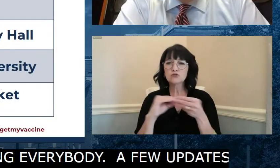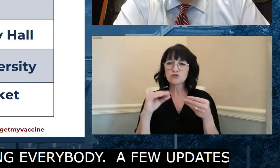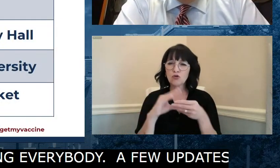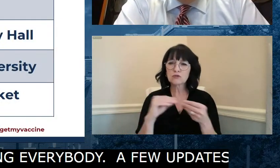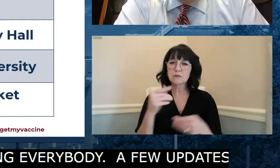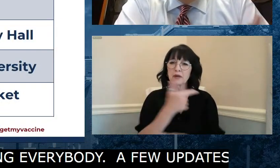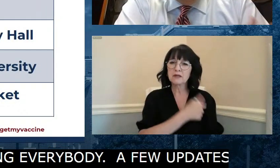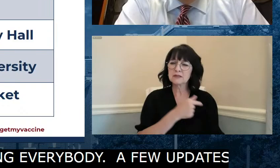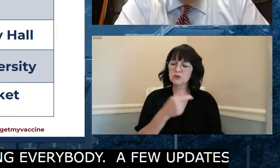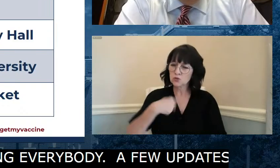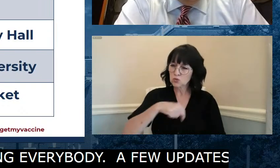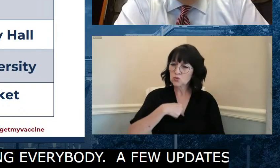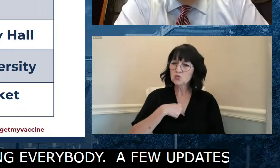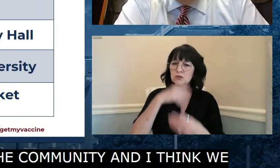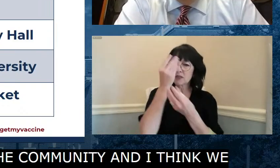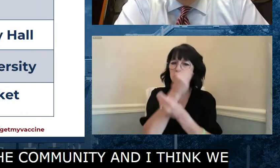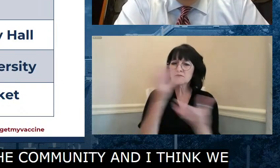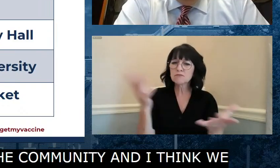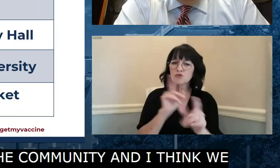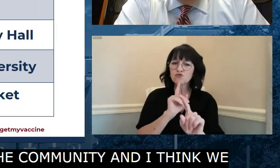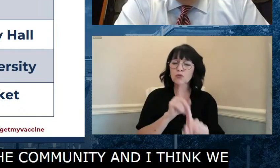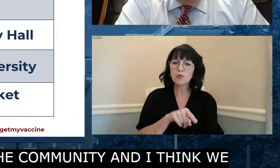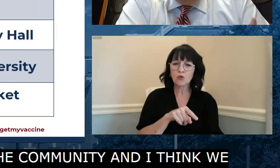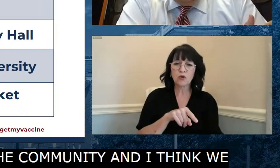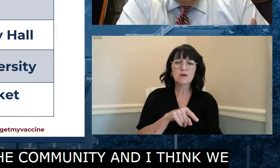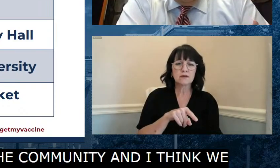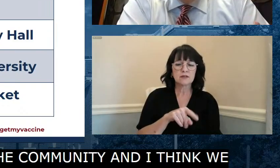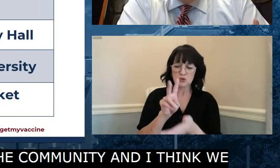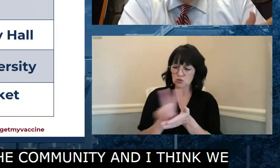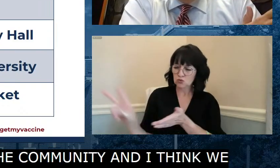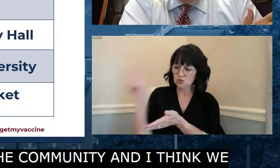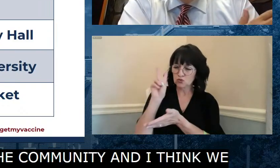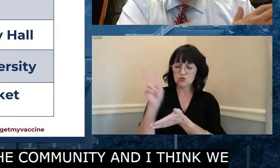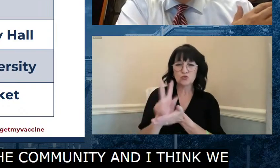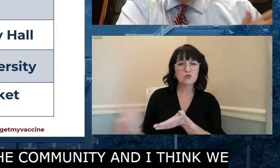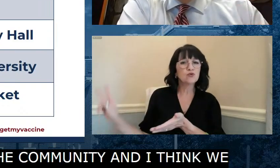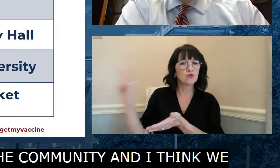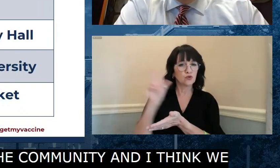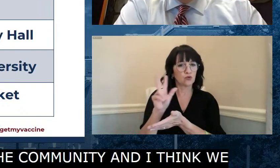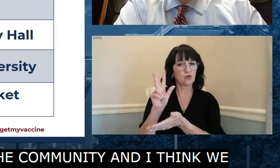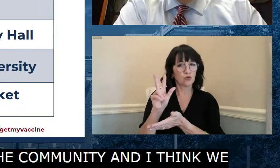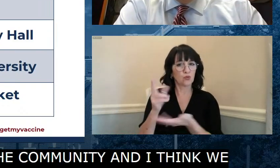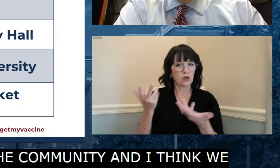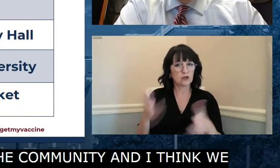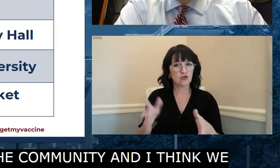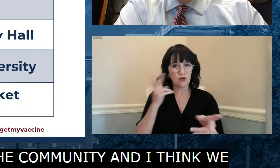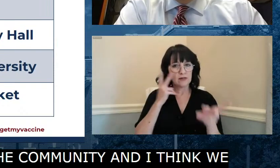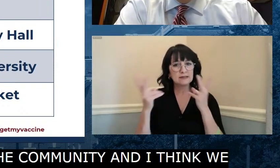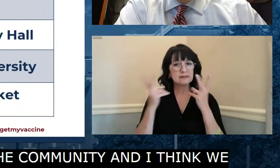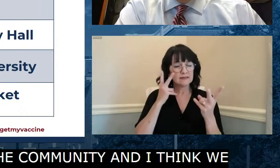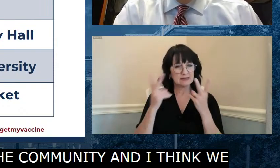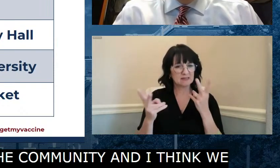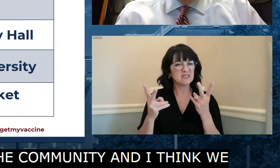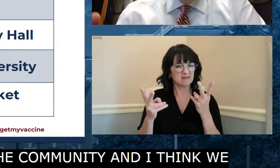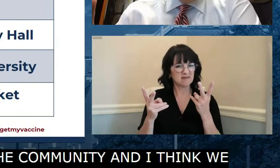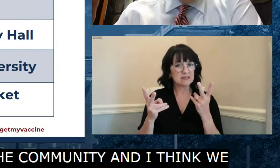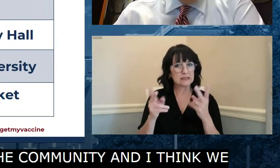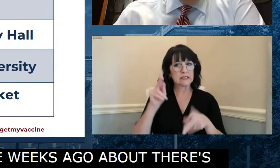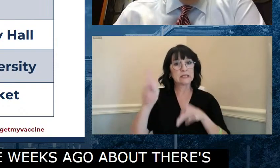2 weeks ago or 3 weeks ago now about, as we've seen, there's been a huge shift in where people are getting